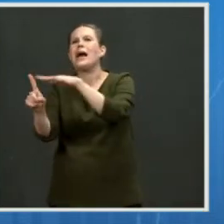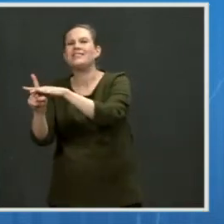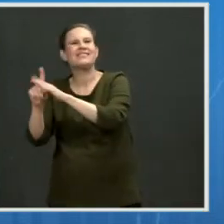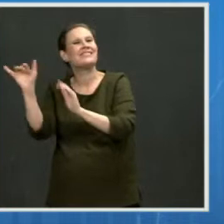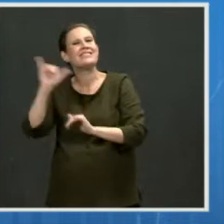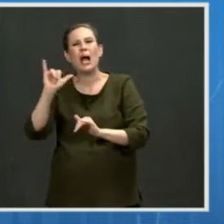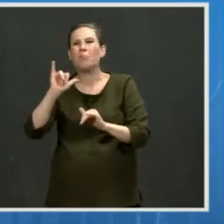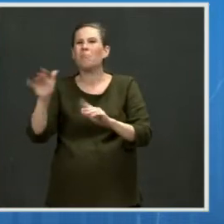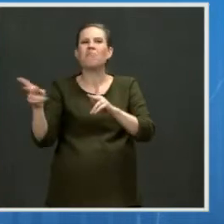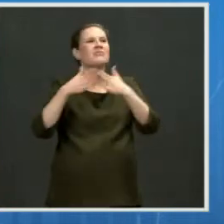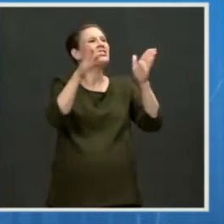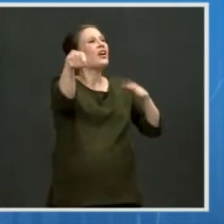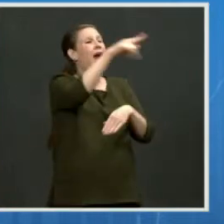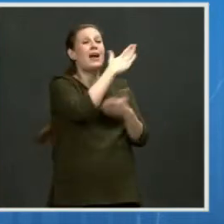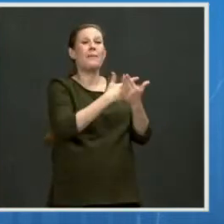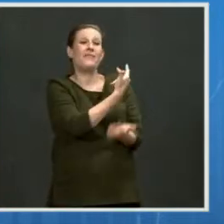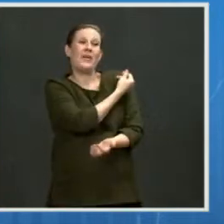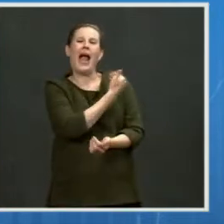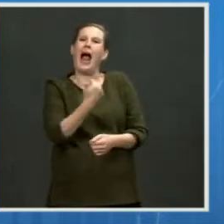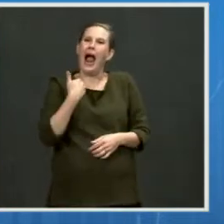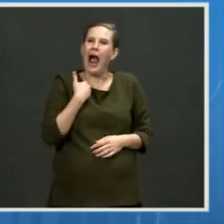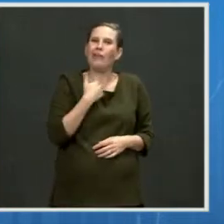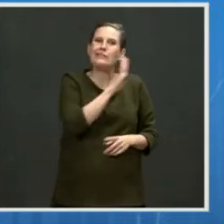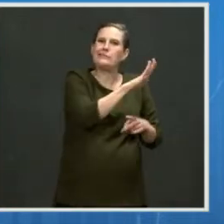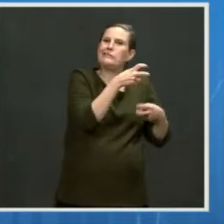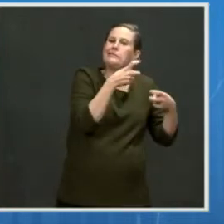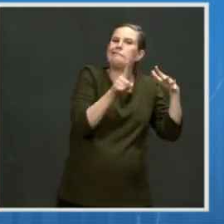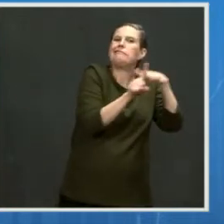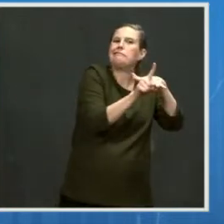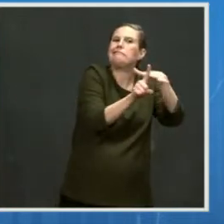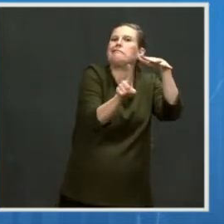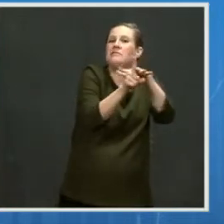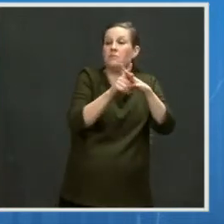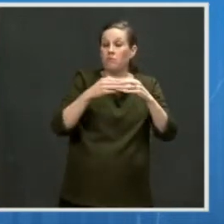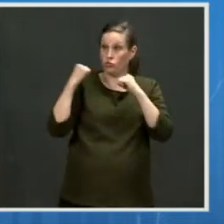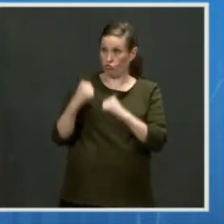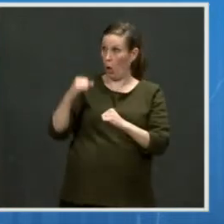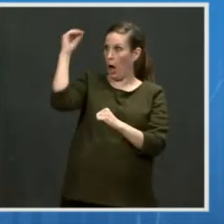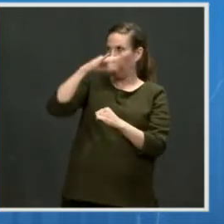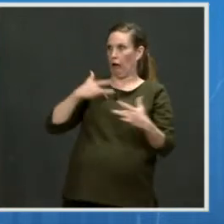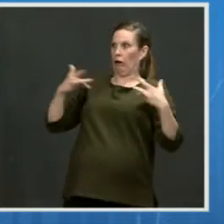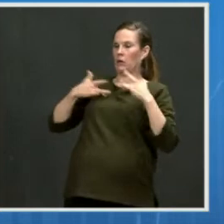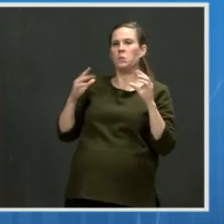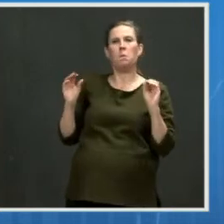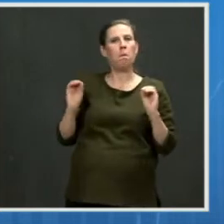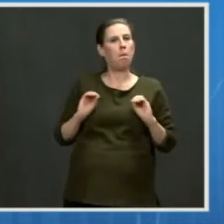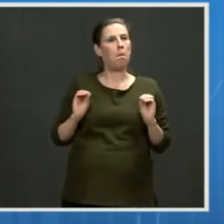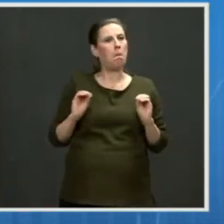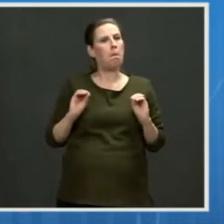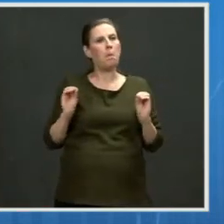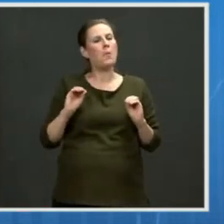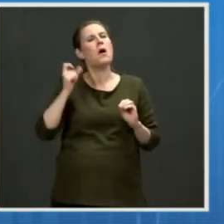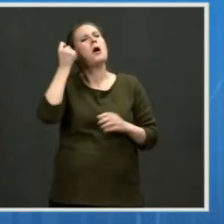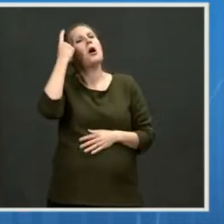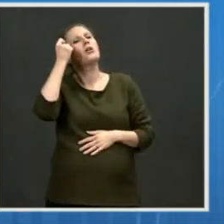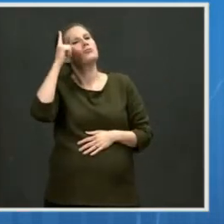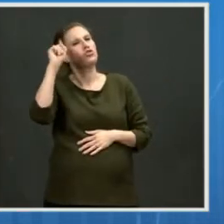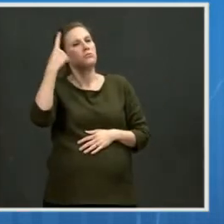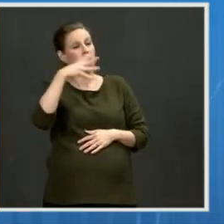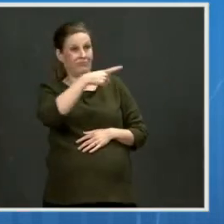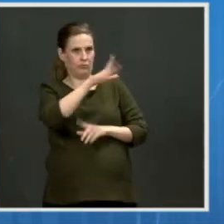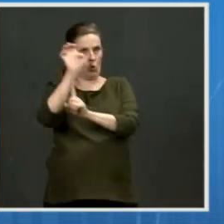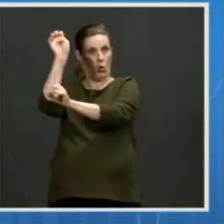any further opinion on that except to say that you're talking about a situation in the European